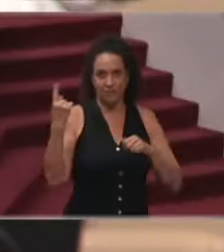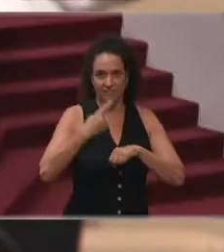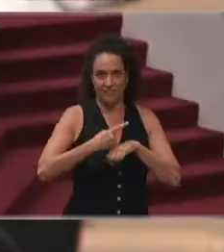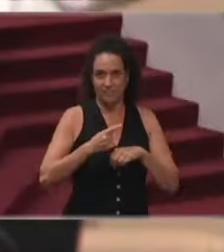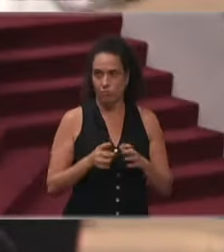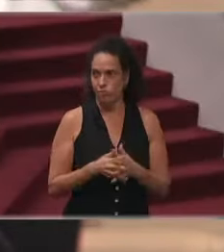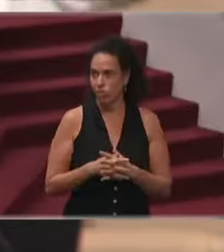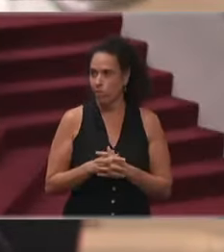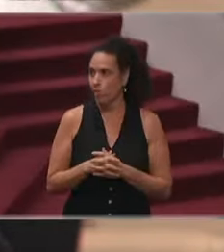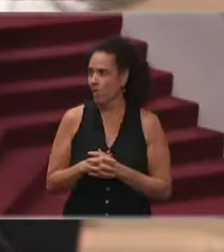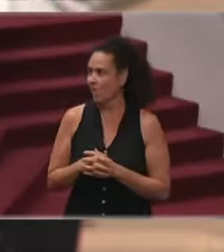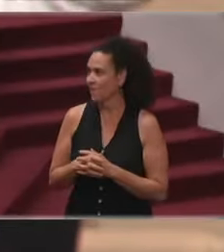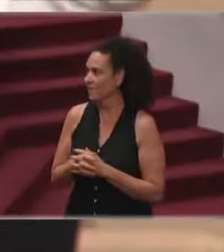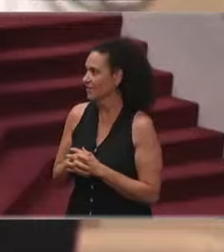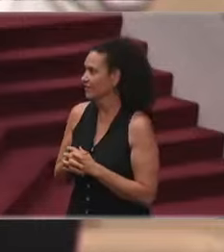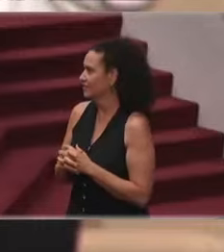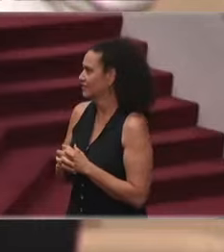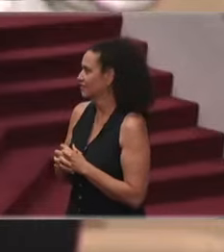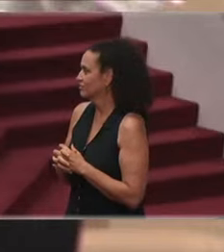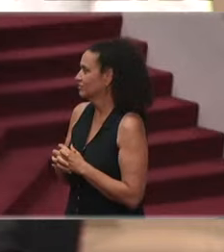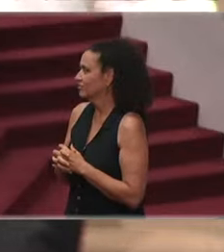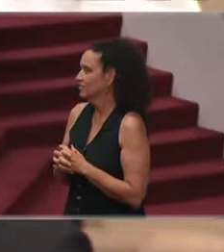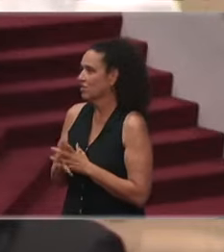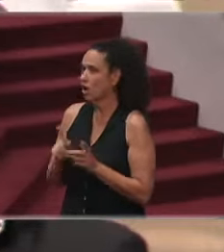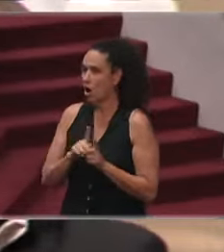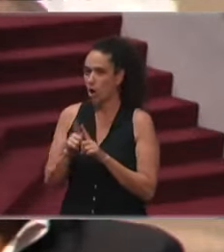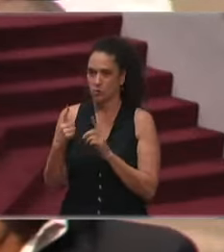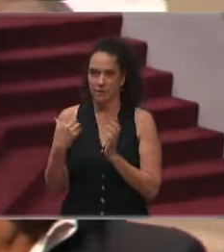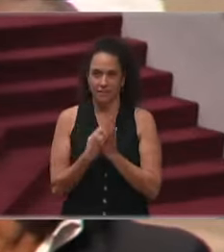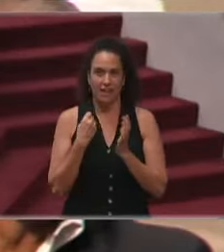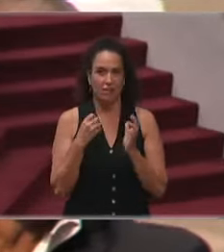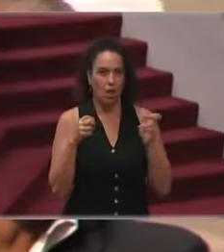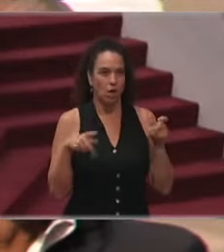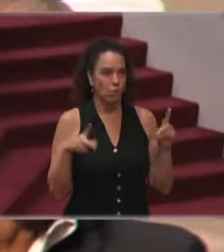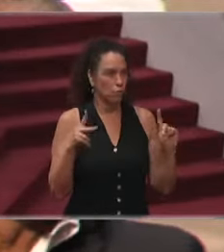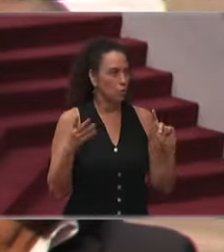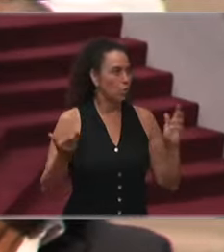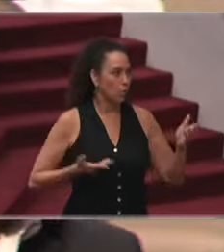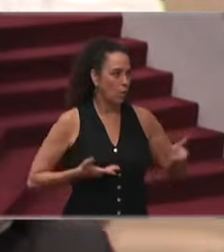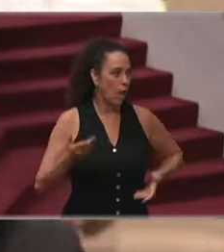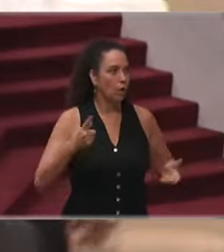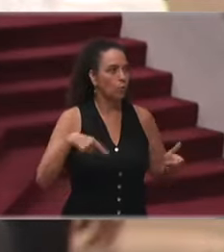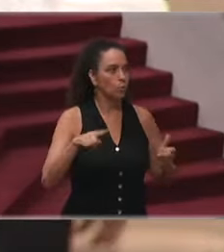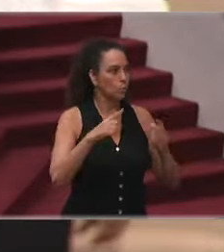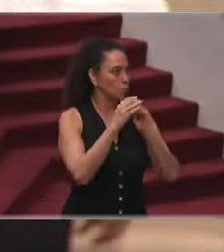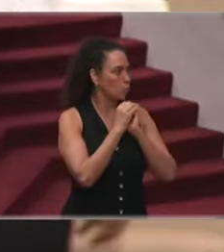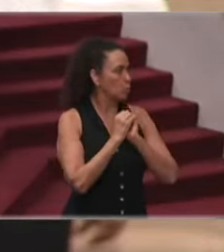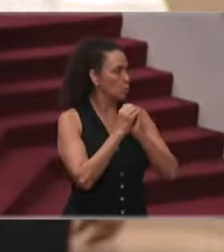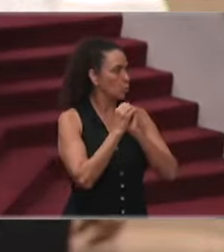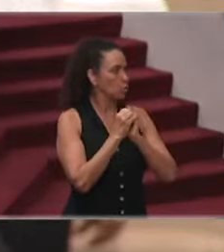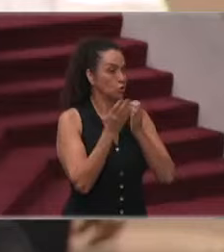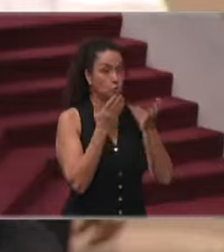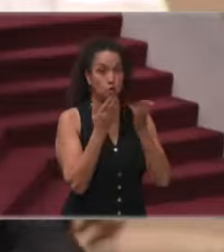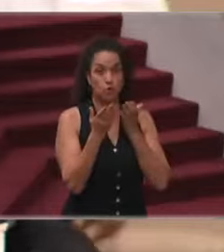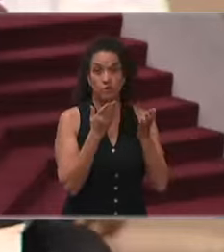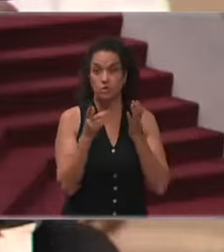having grandchildren. We also take this opportunity to welcome you to this special worship service in which we